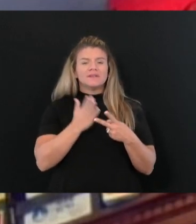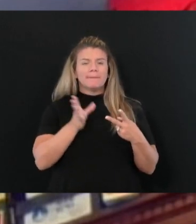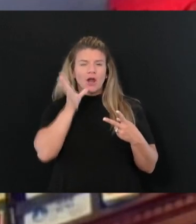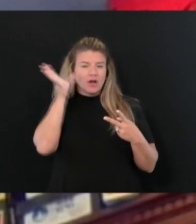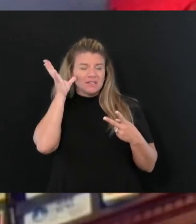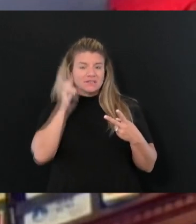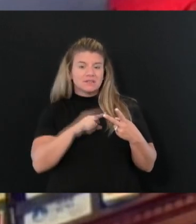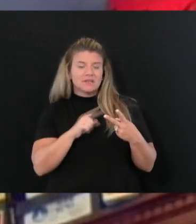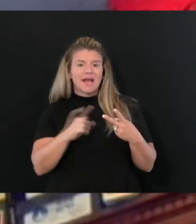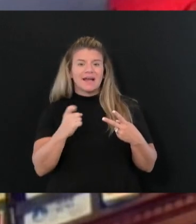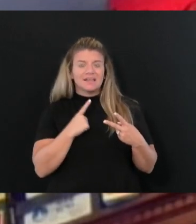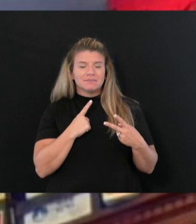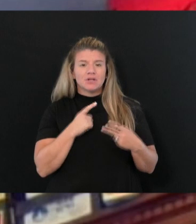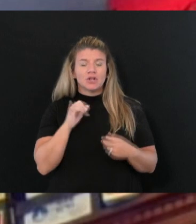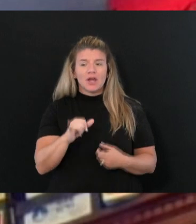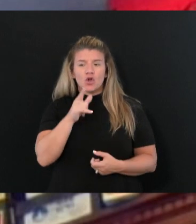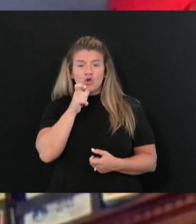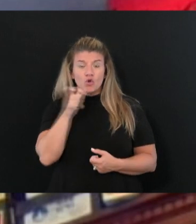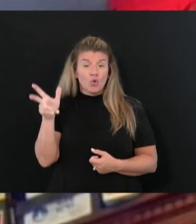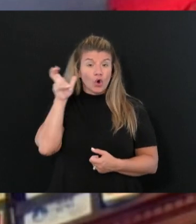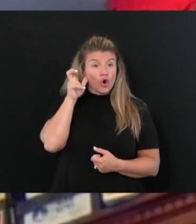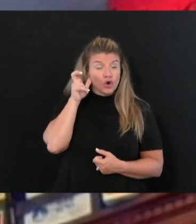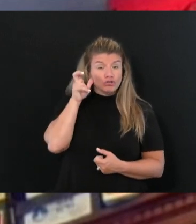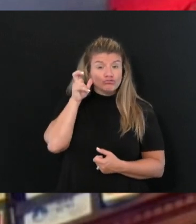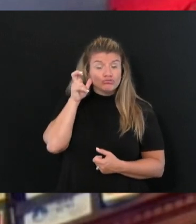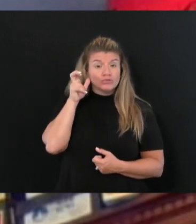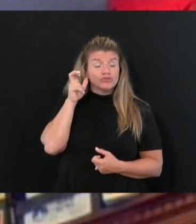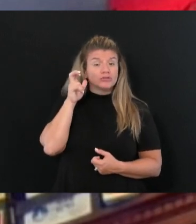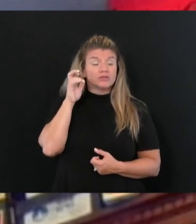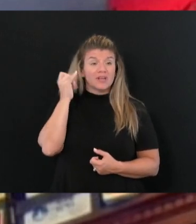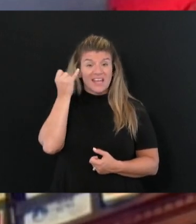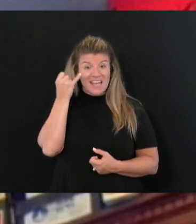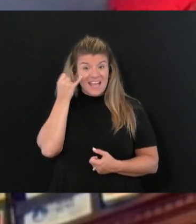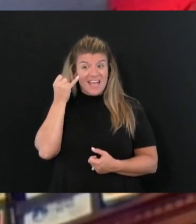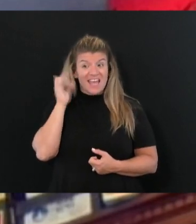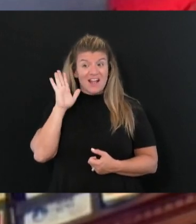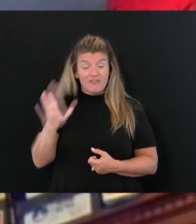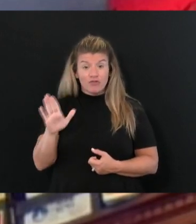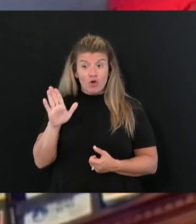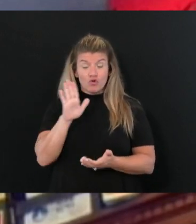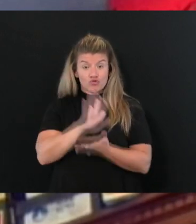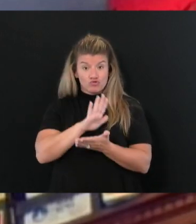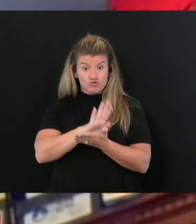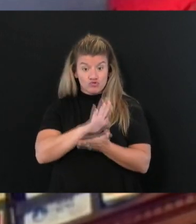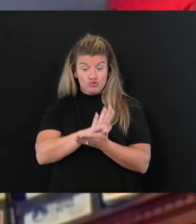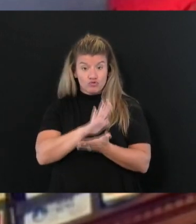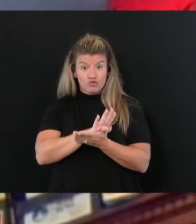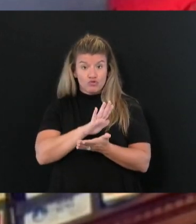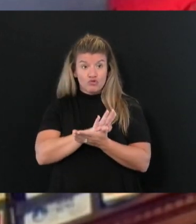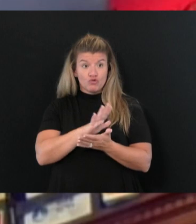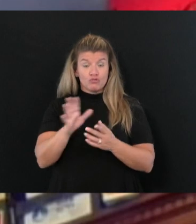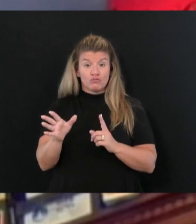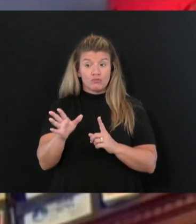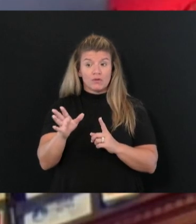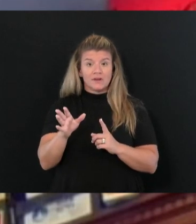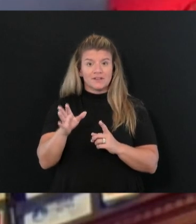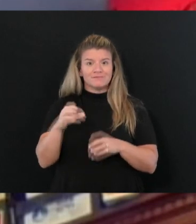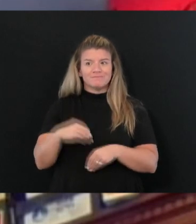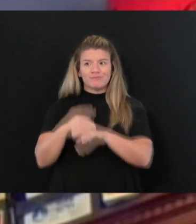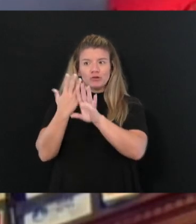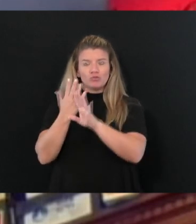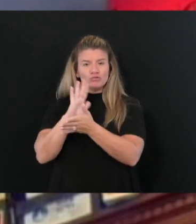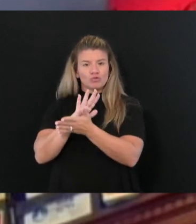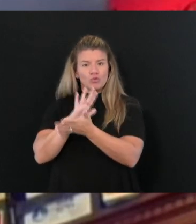parents who were hearing that if their kids take school all online this year, they'll have to repeat the grade next year, and they